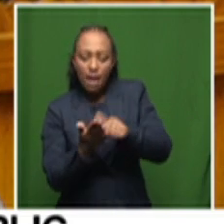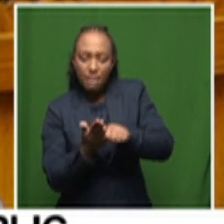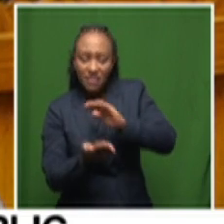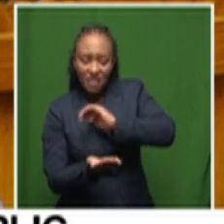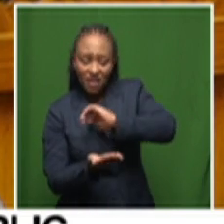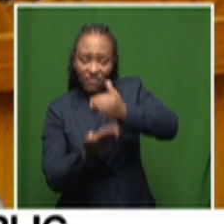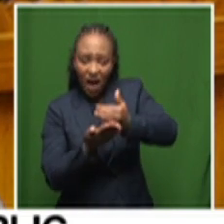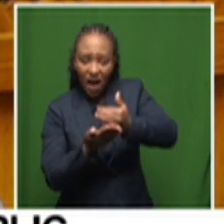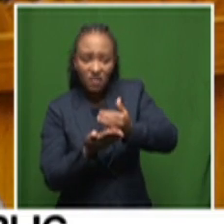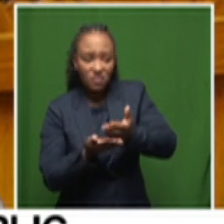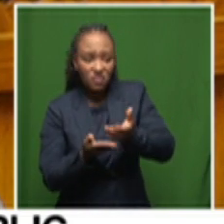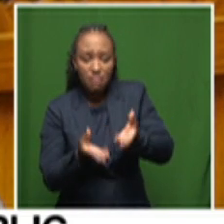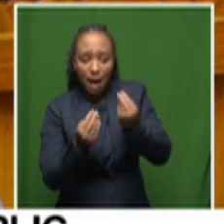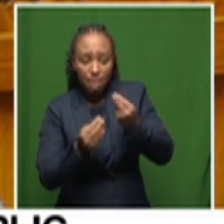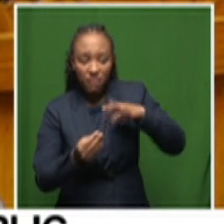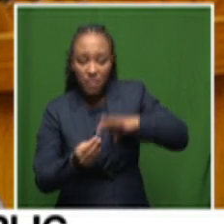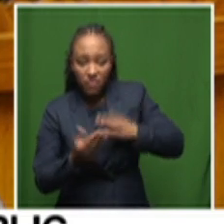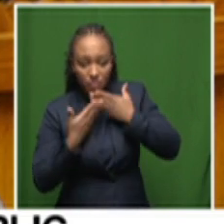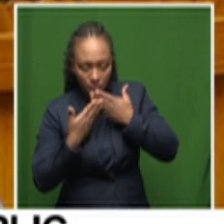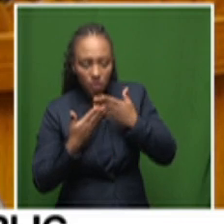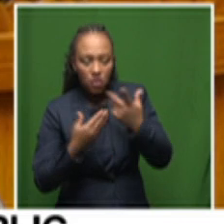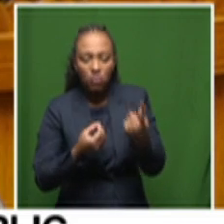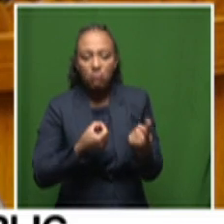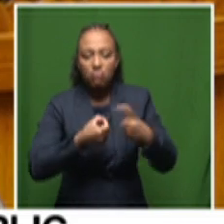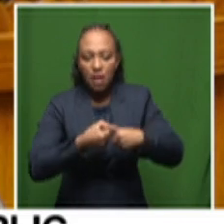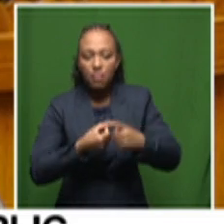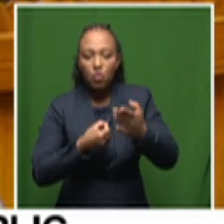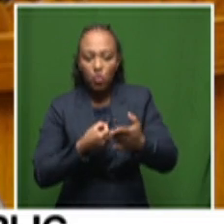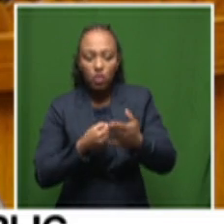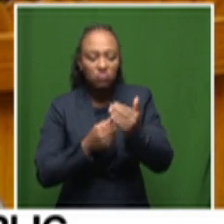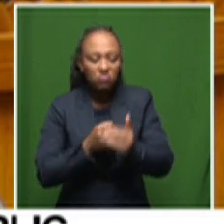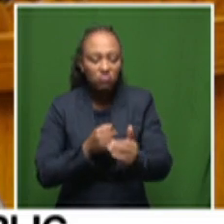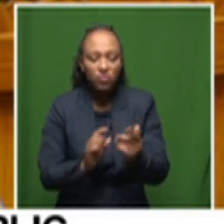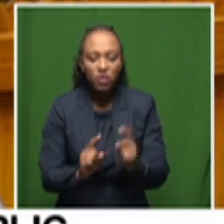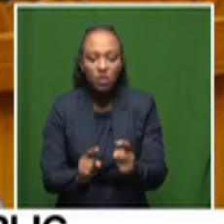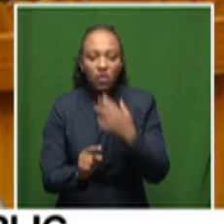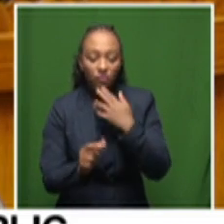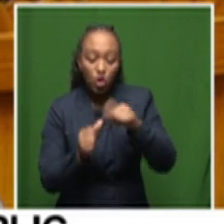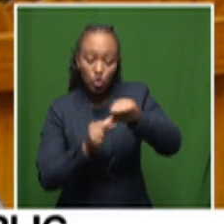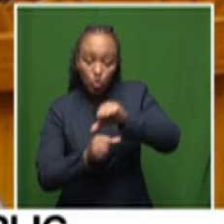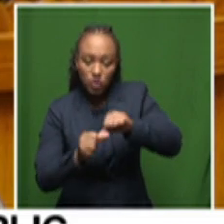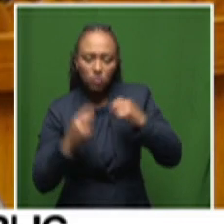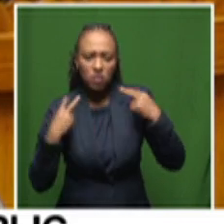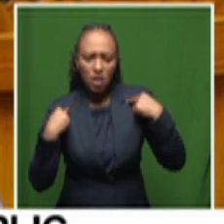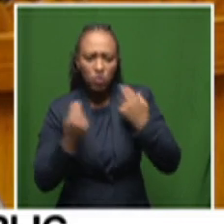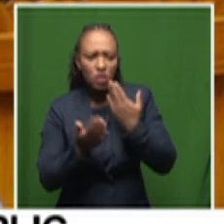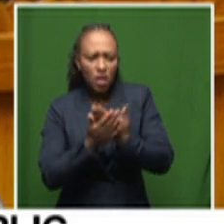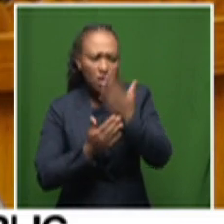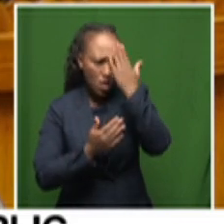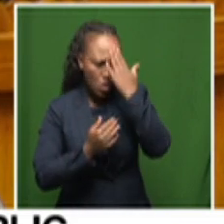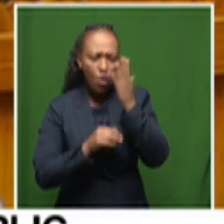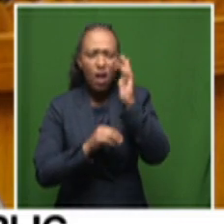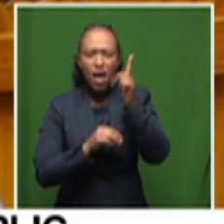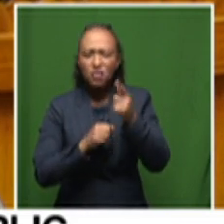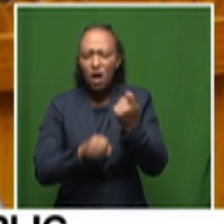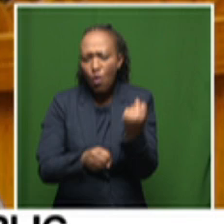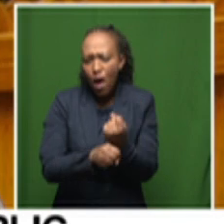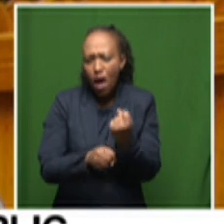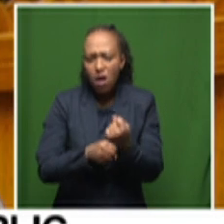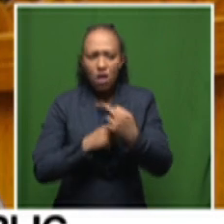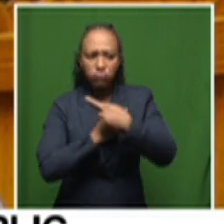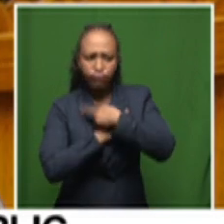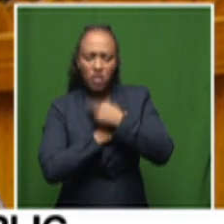coverage as an urgent intervention towards a comprehensive social security system. Government will